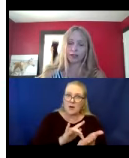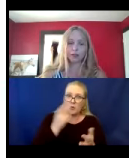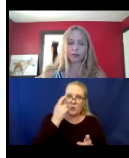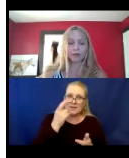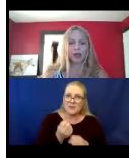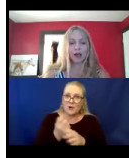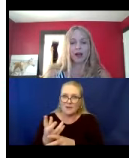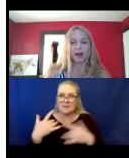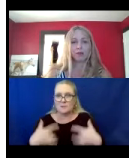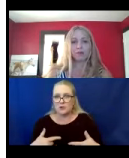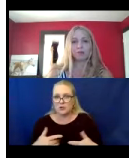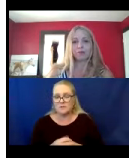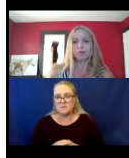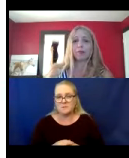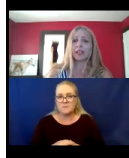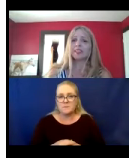those factors.